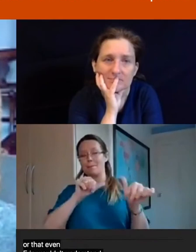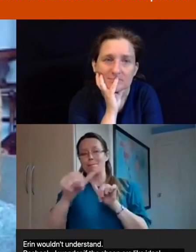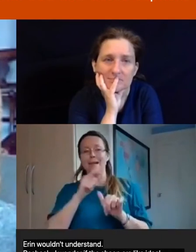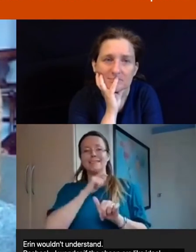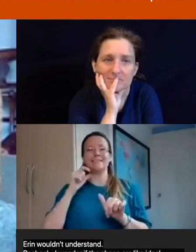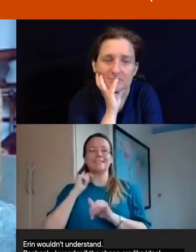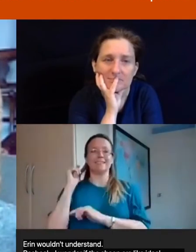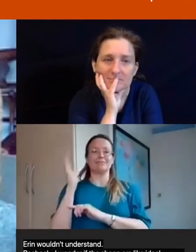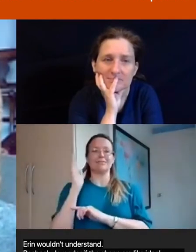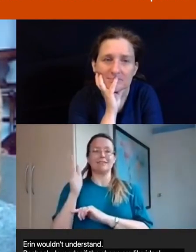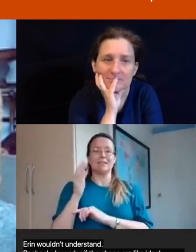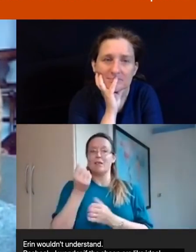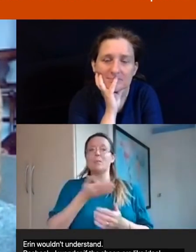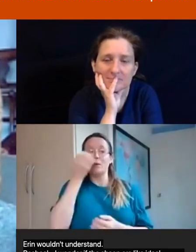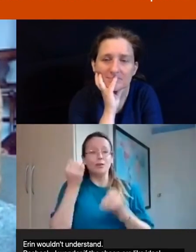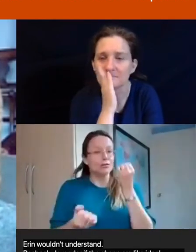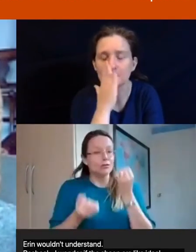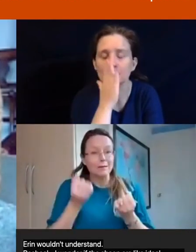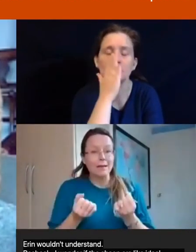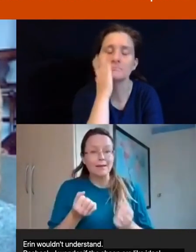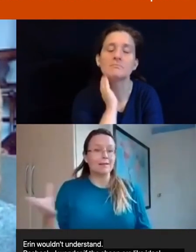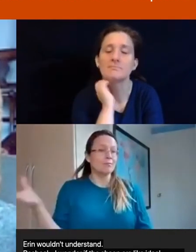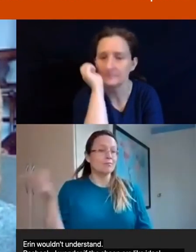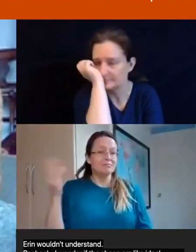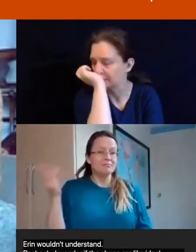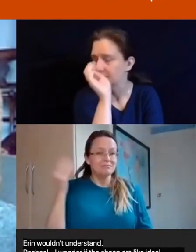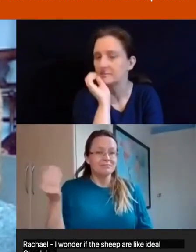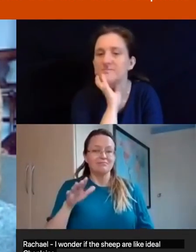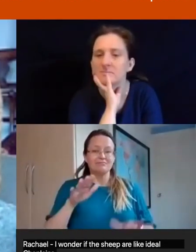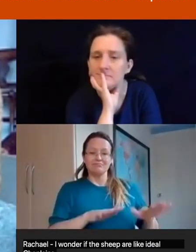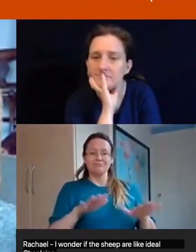a non-judgmental listening presence.